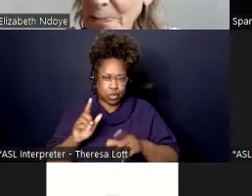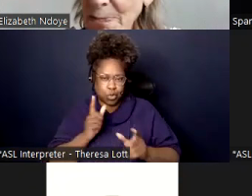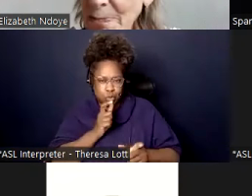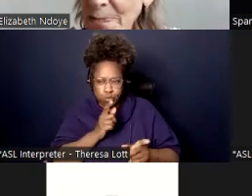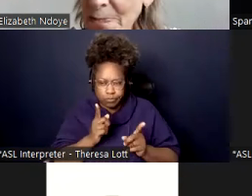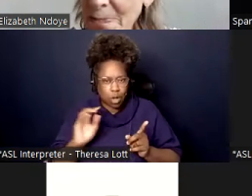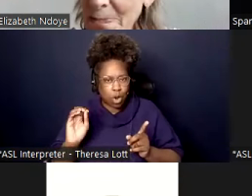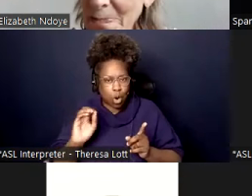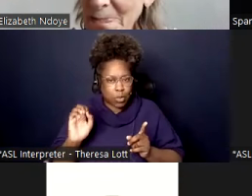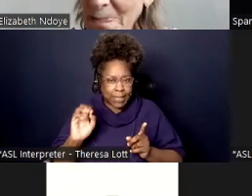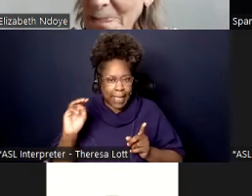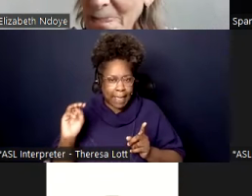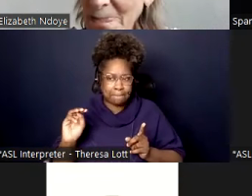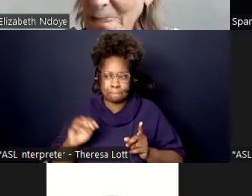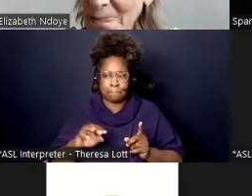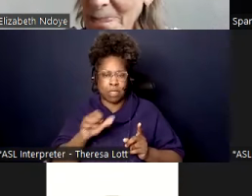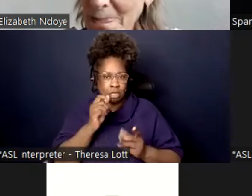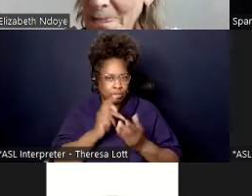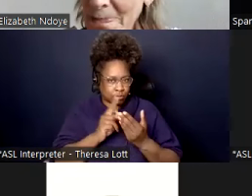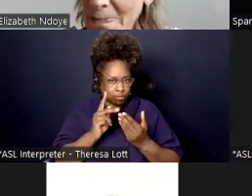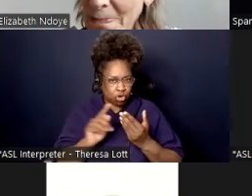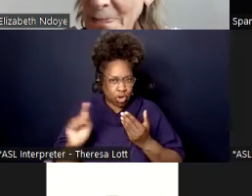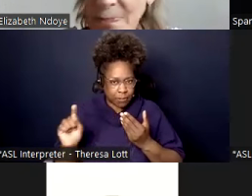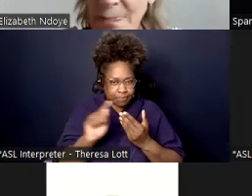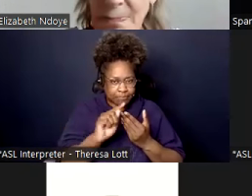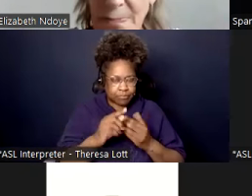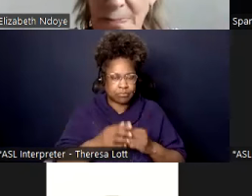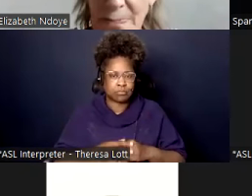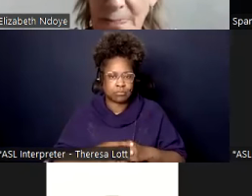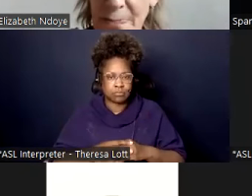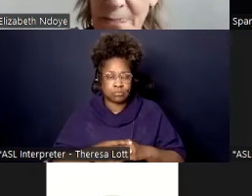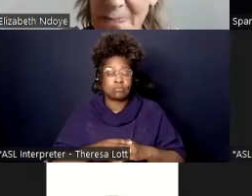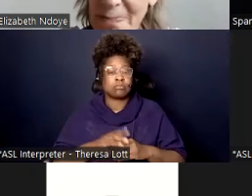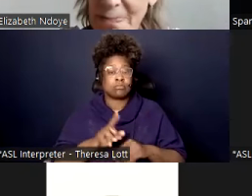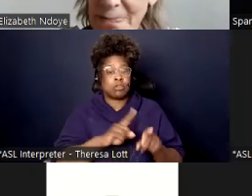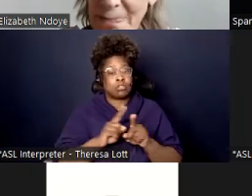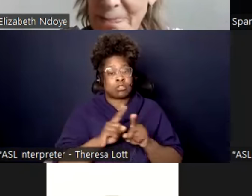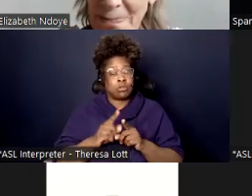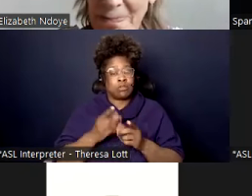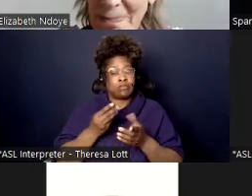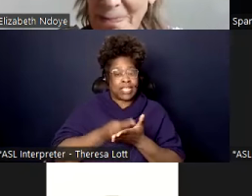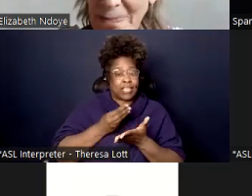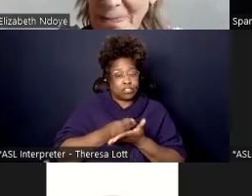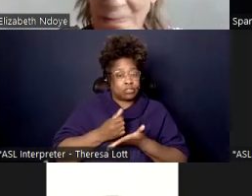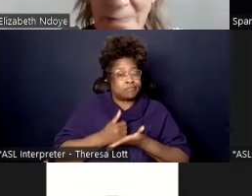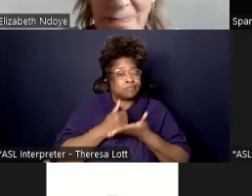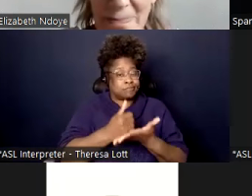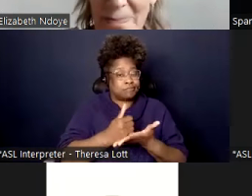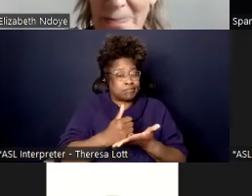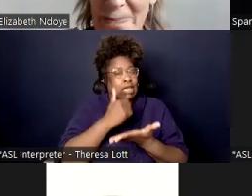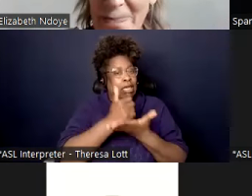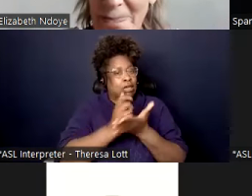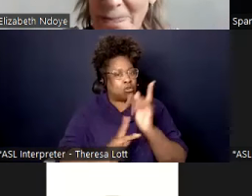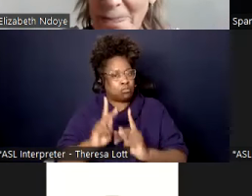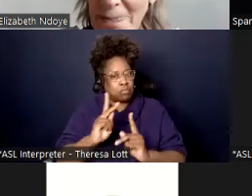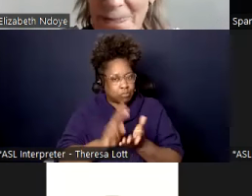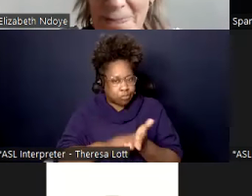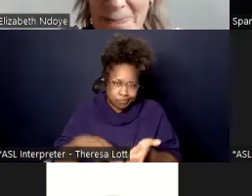and other programs. And then, also on the sort of recovery side about financial assistance for recovery.